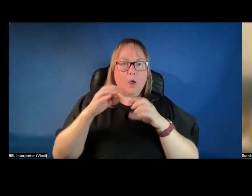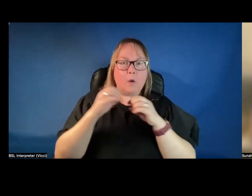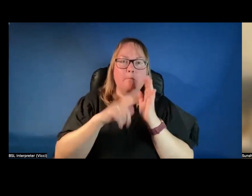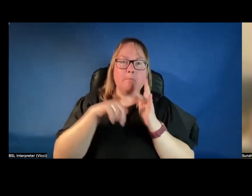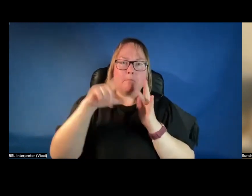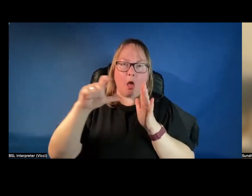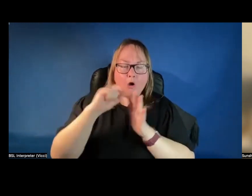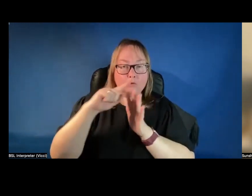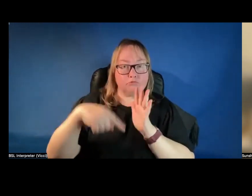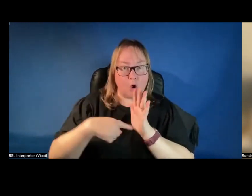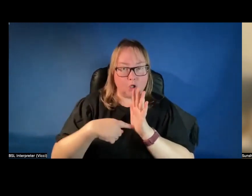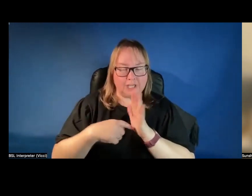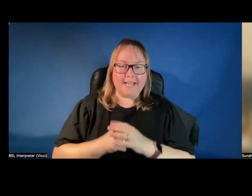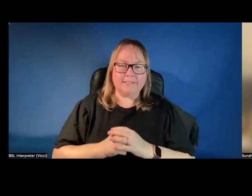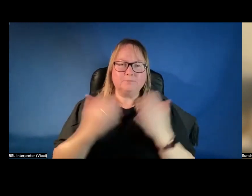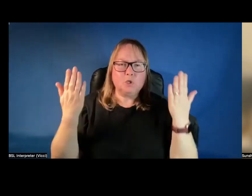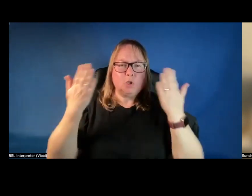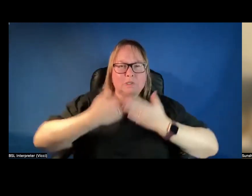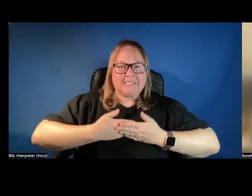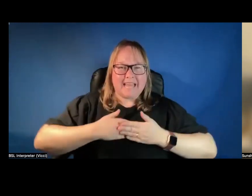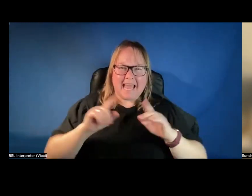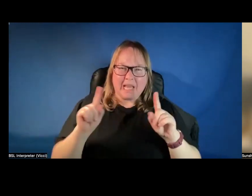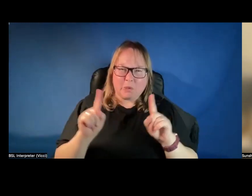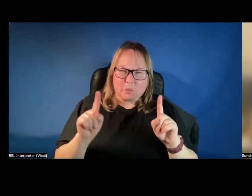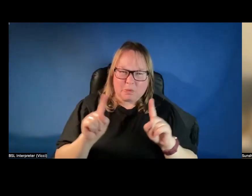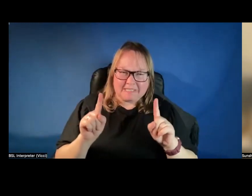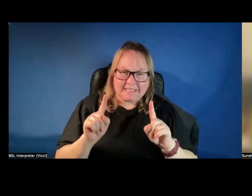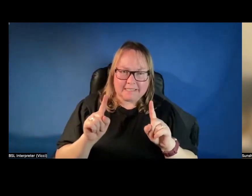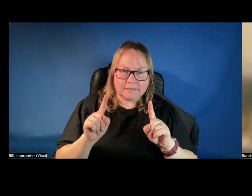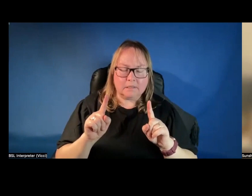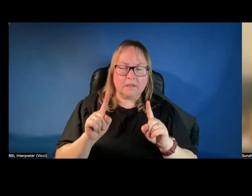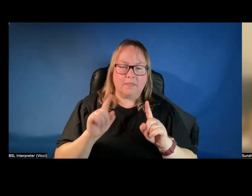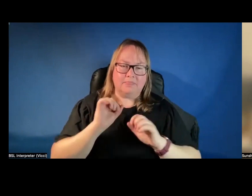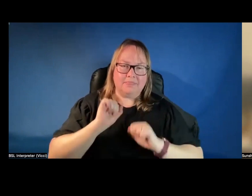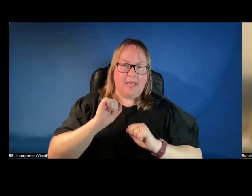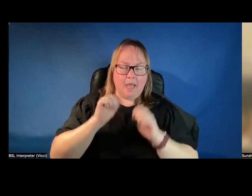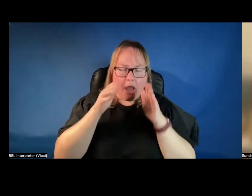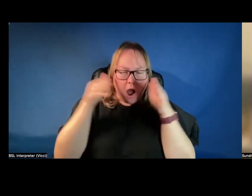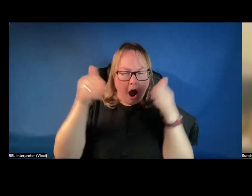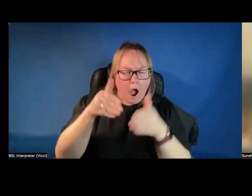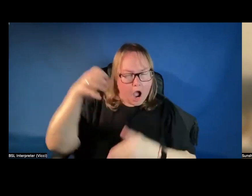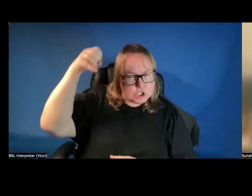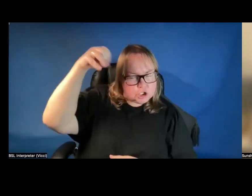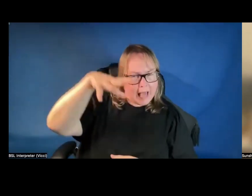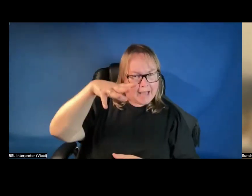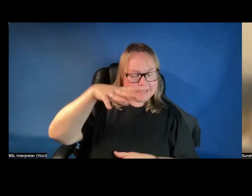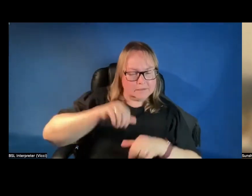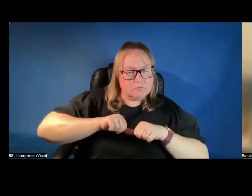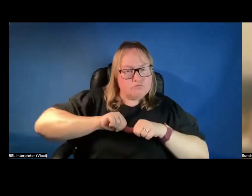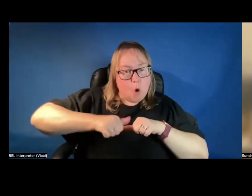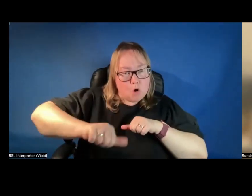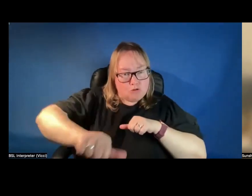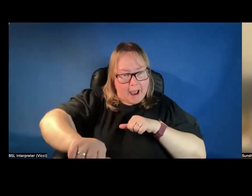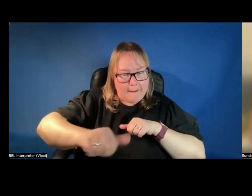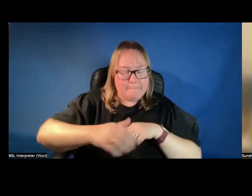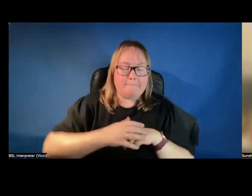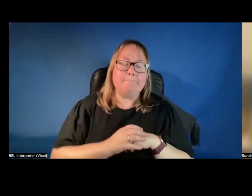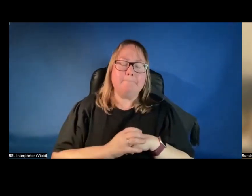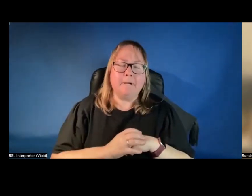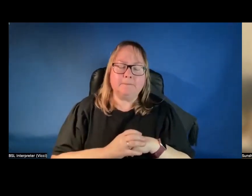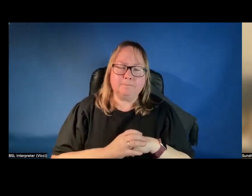this session tonight is one of our harsh light as part of our harsh light program.